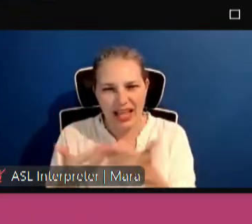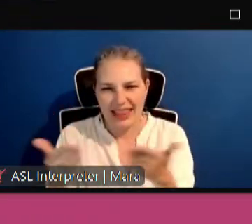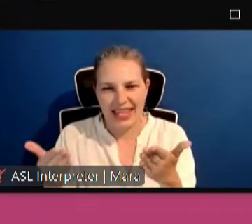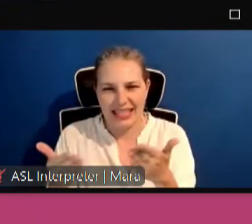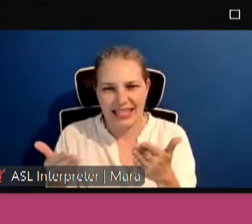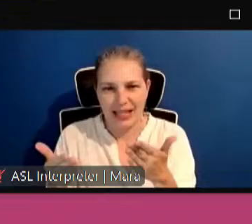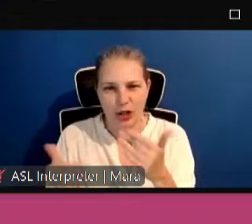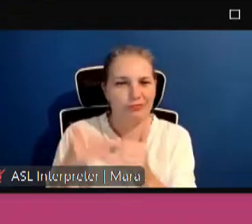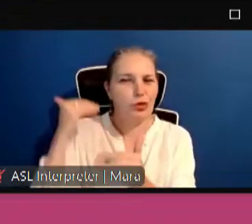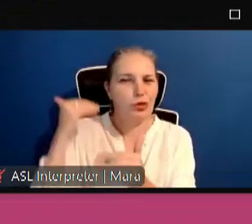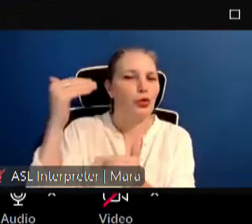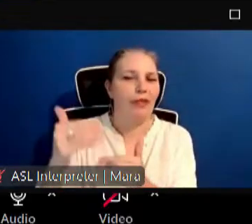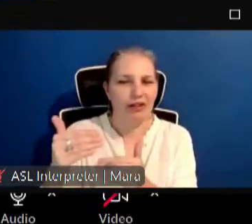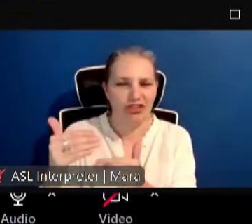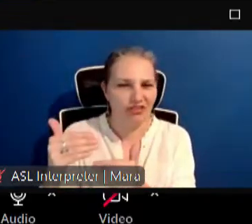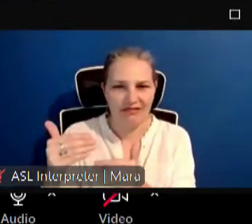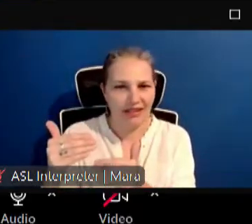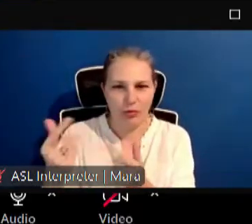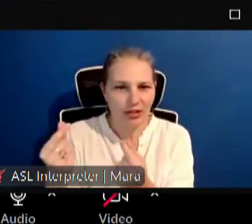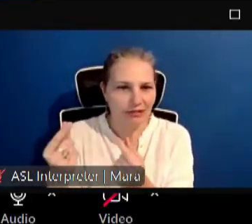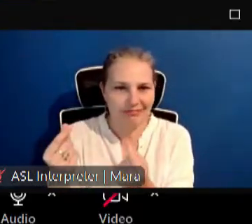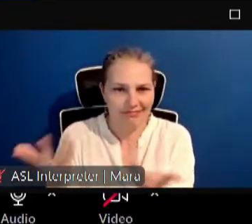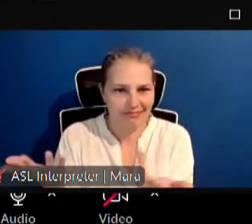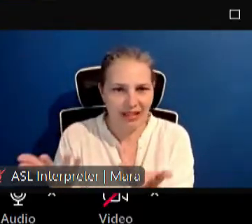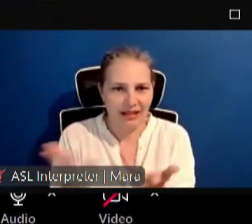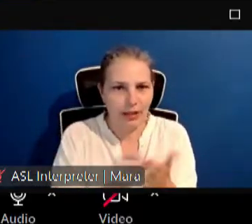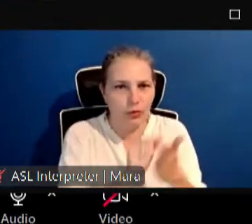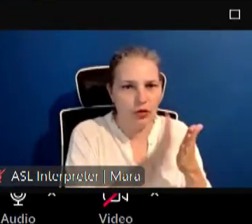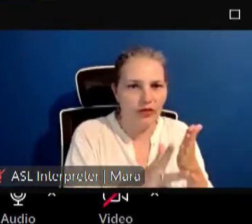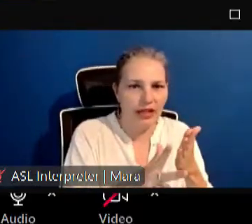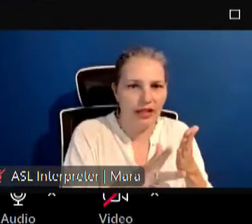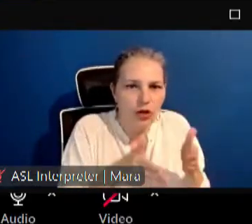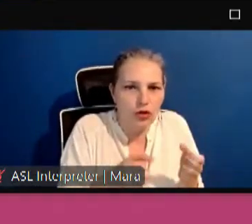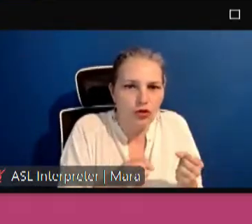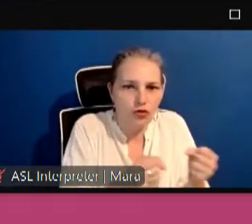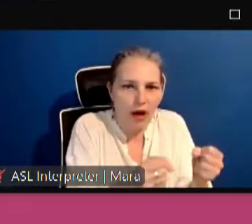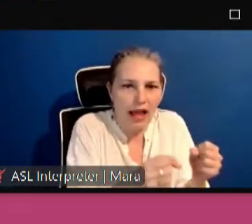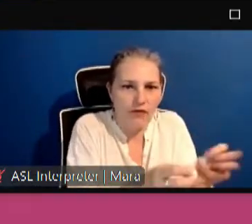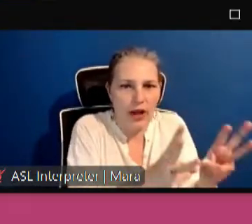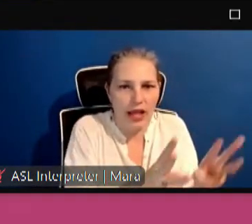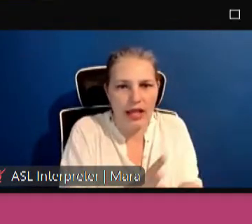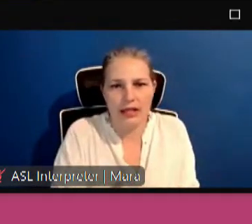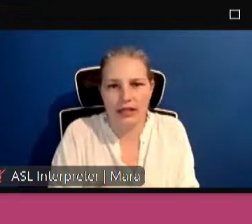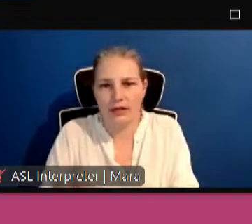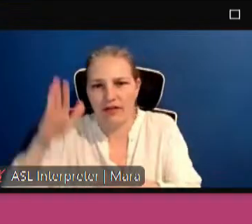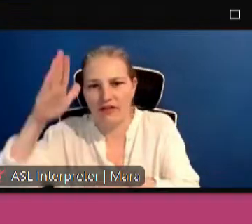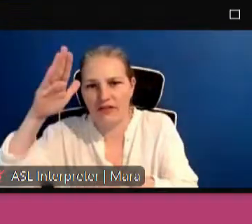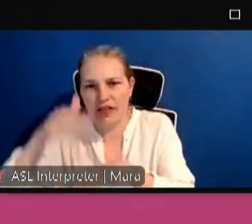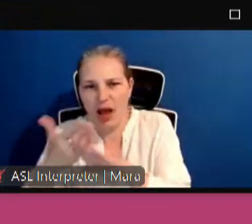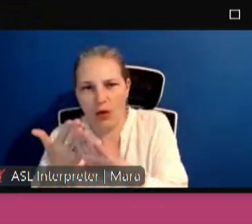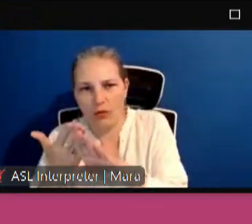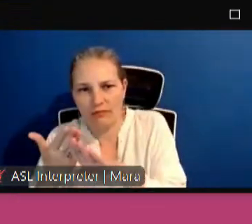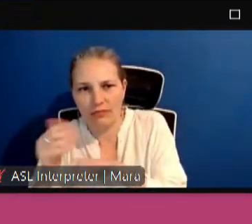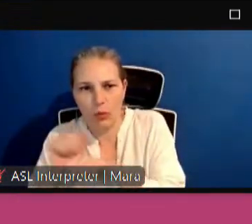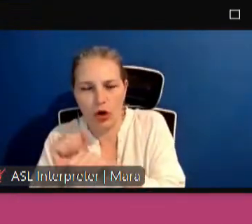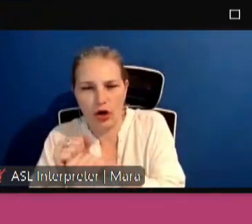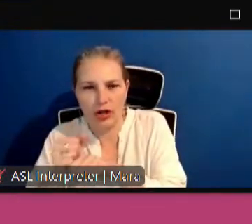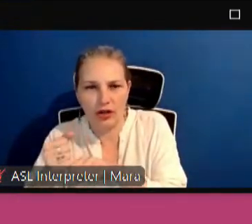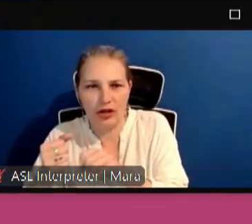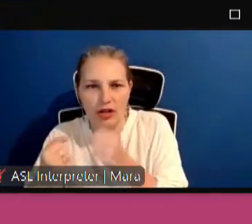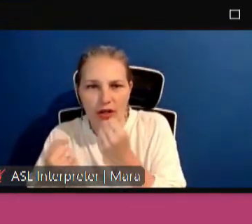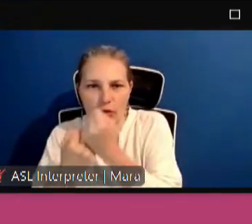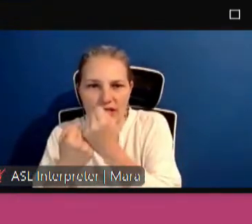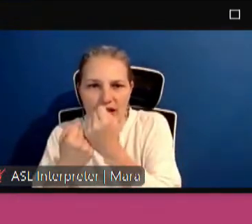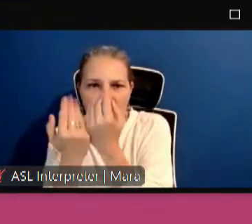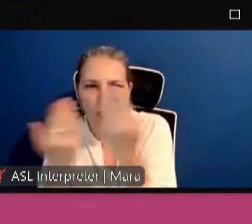driveways, removing flat work, retaining walls, things like that. Just please make sure that you read the right of entry. Some